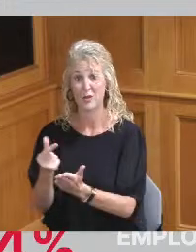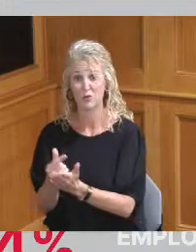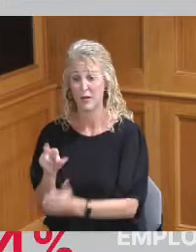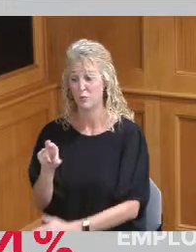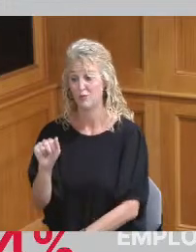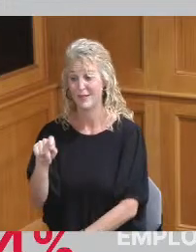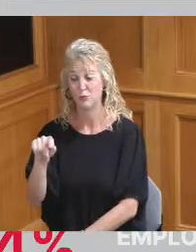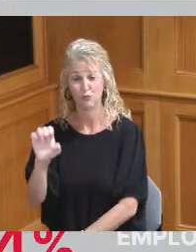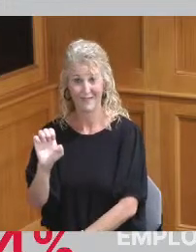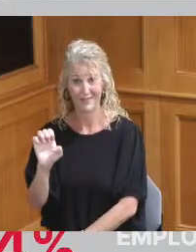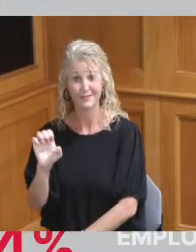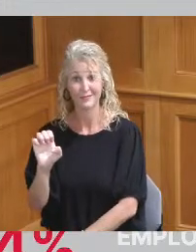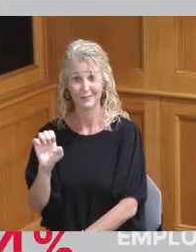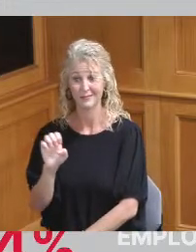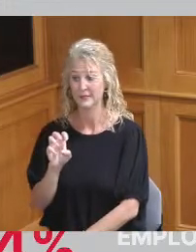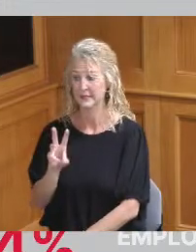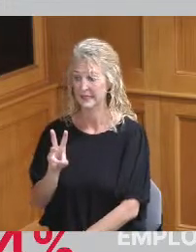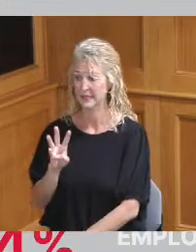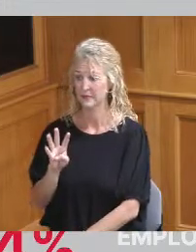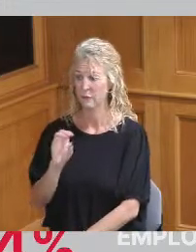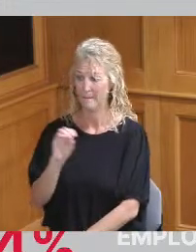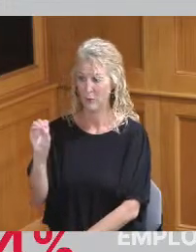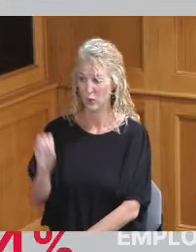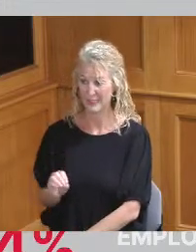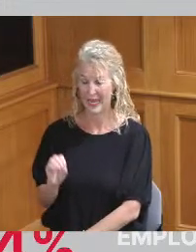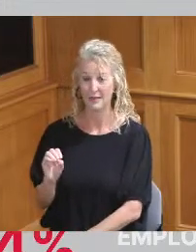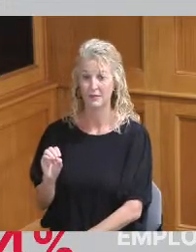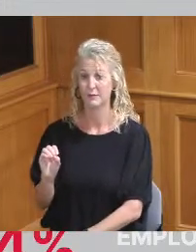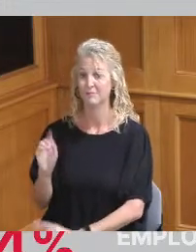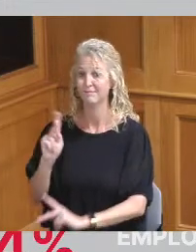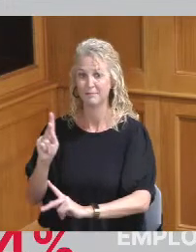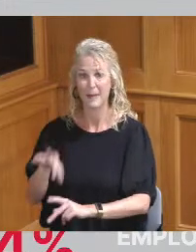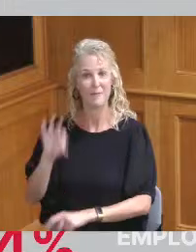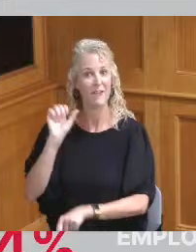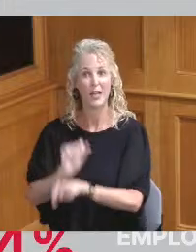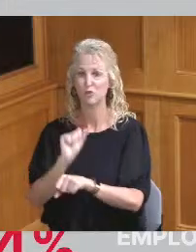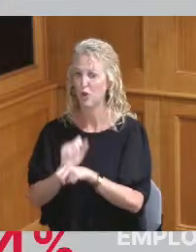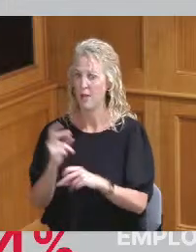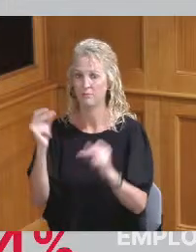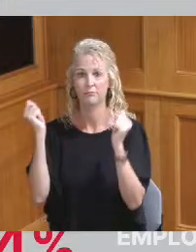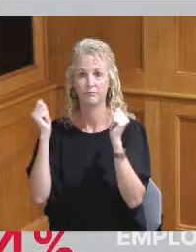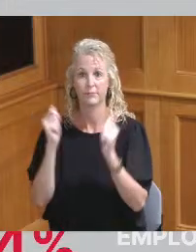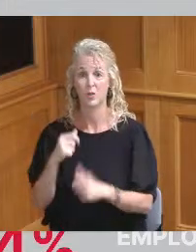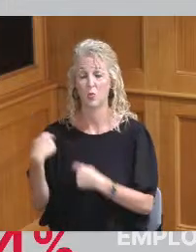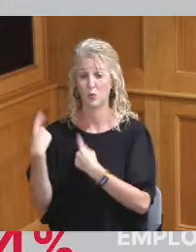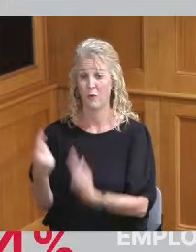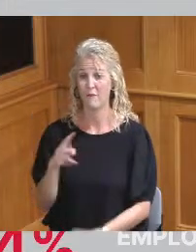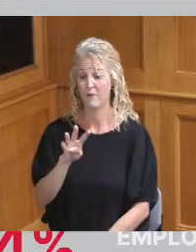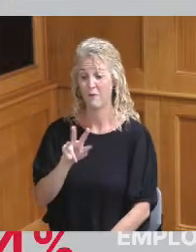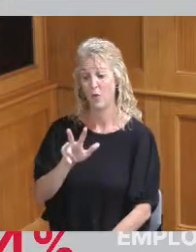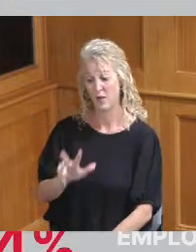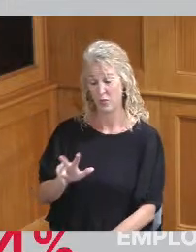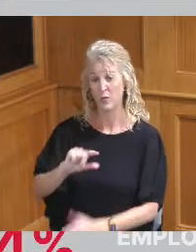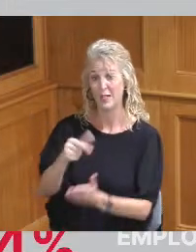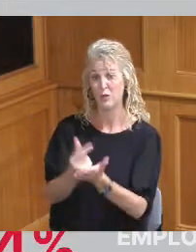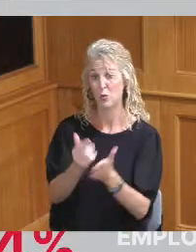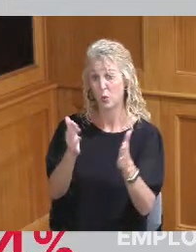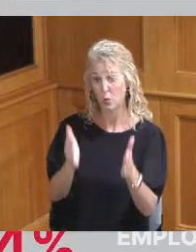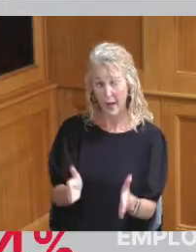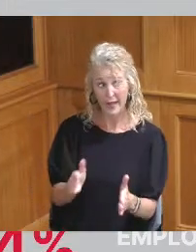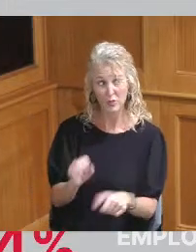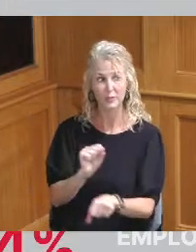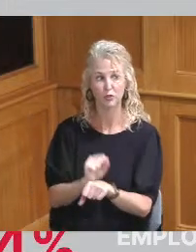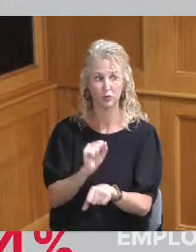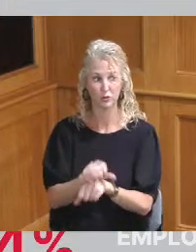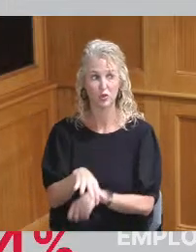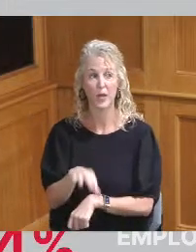rate and a 64% employment rate. So 43 of 66 graduates are currently employed.